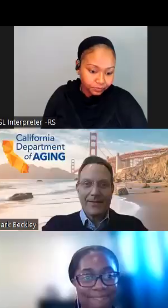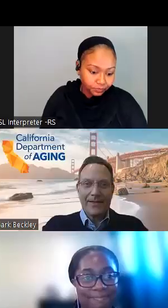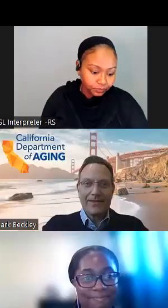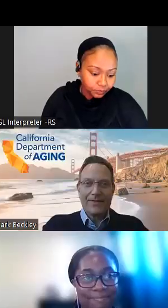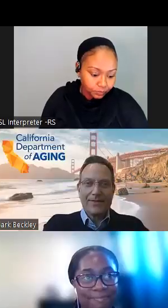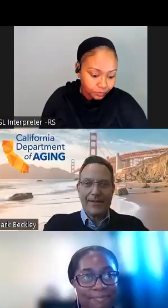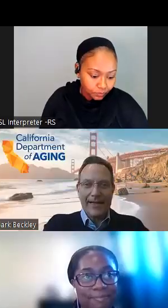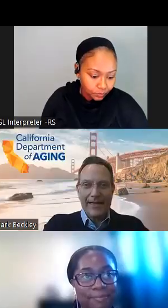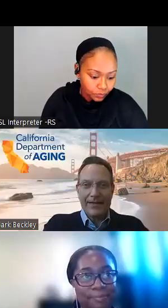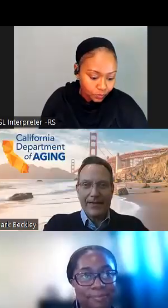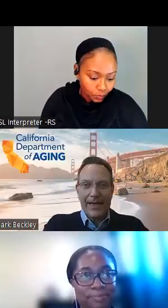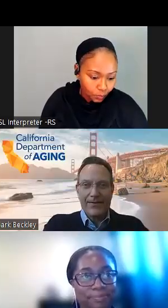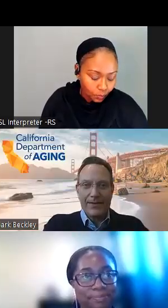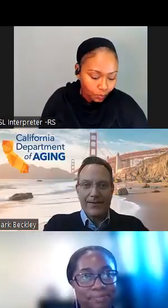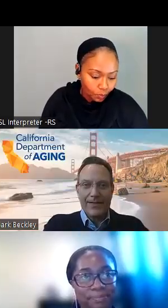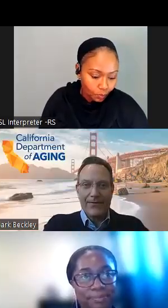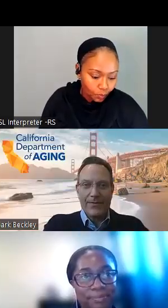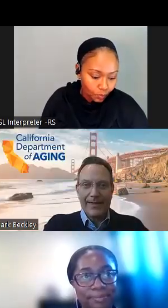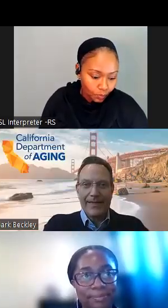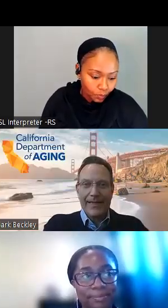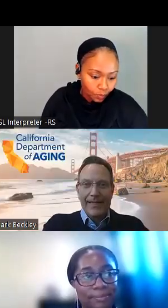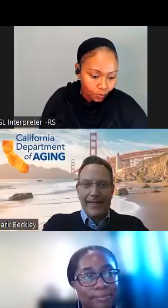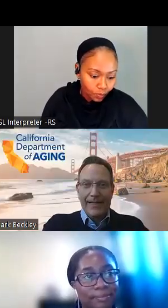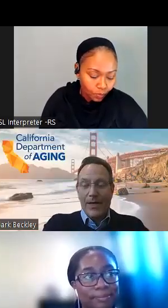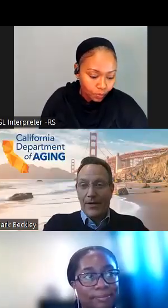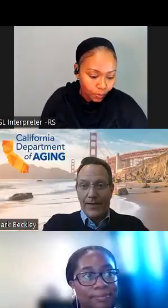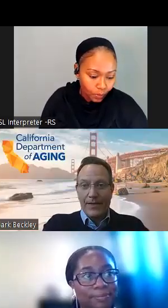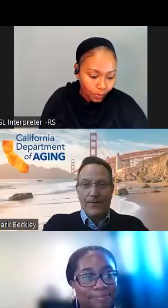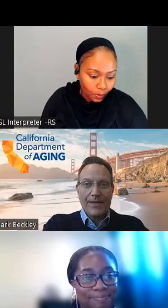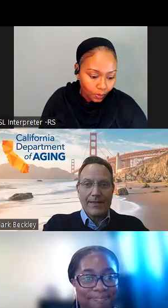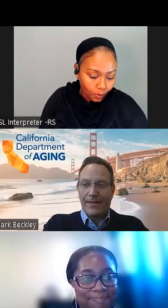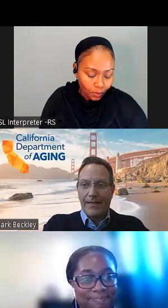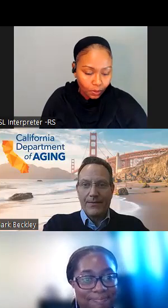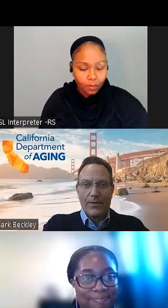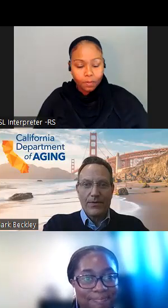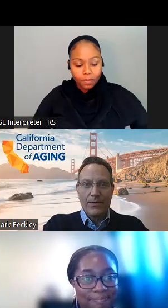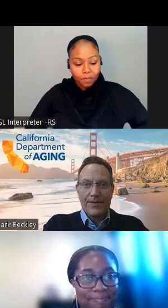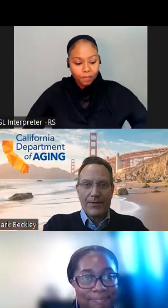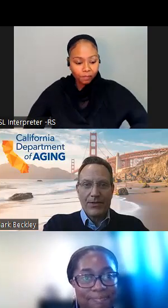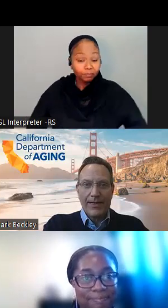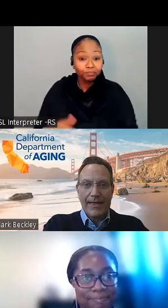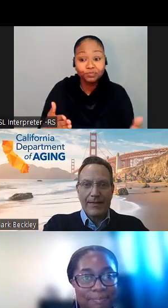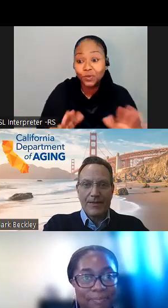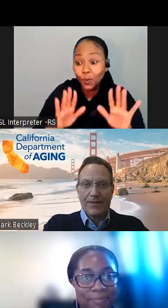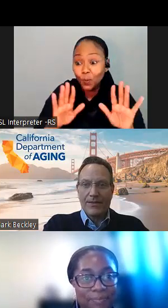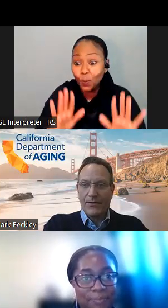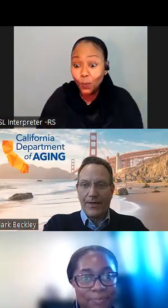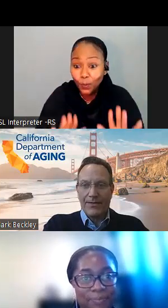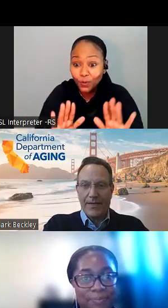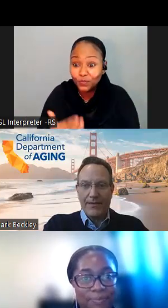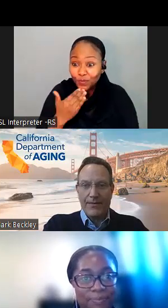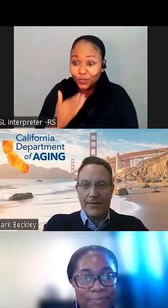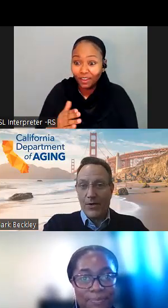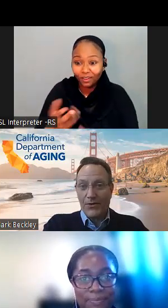Thank you so much, Susan, and good afternoon to everybody. I want to thank you for attending today's work group session, and it's just so